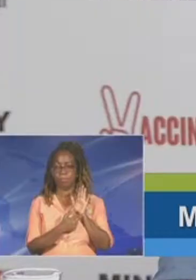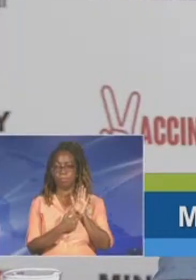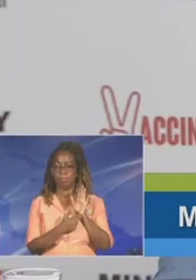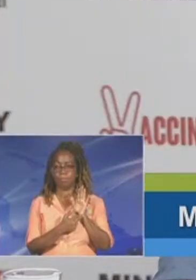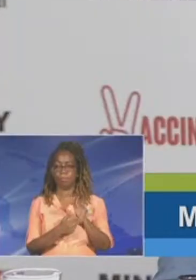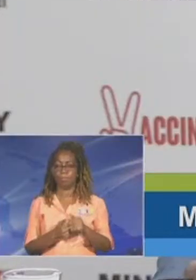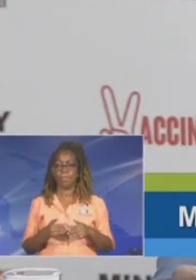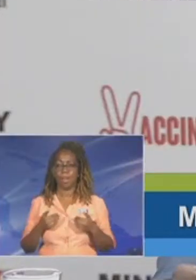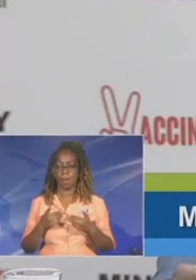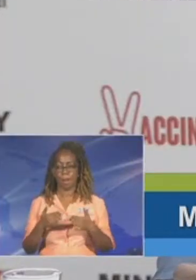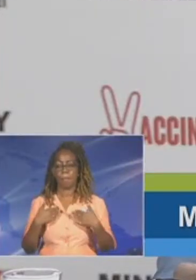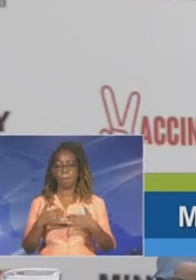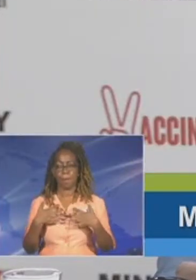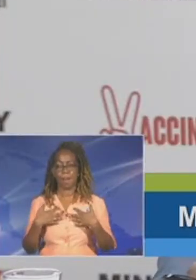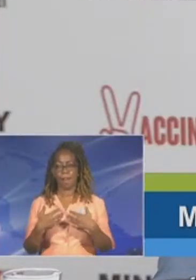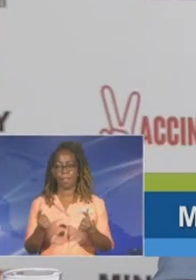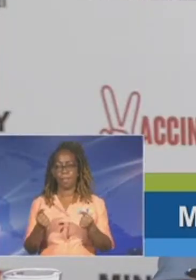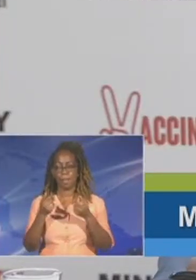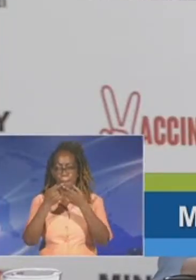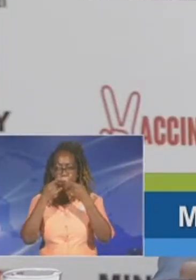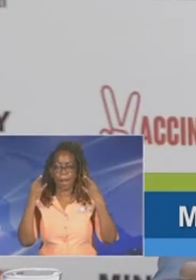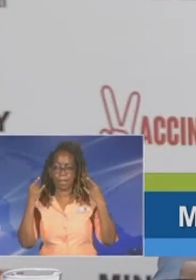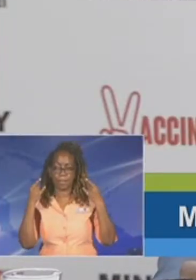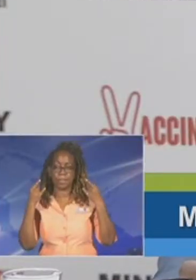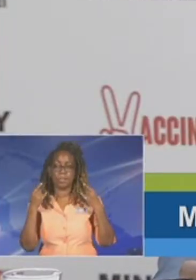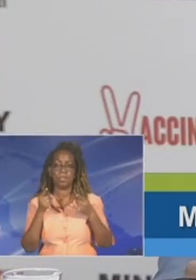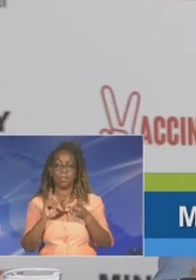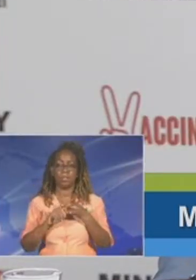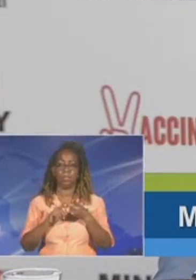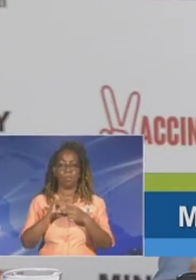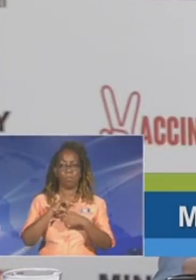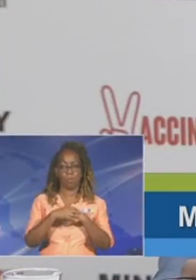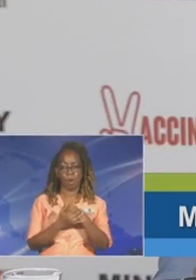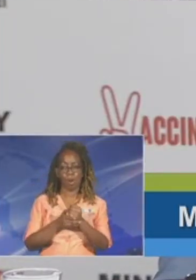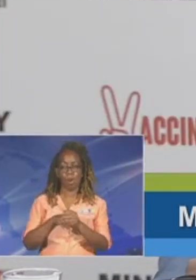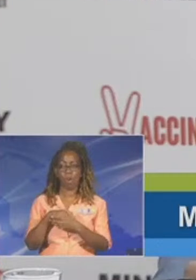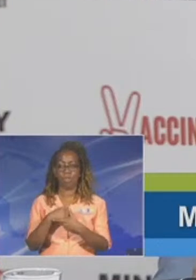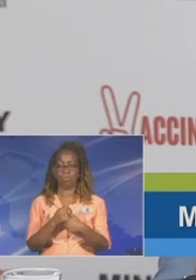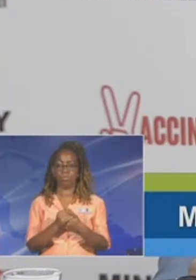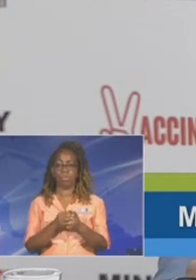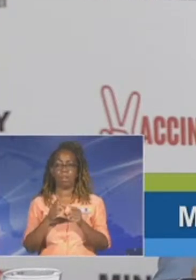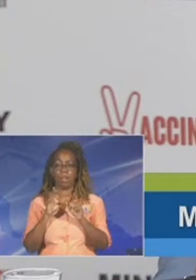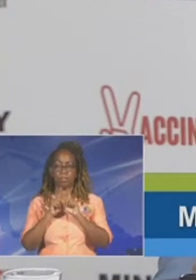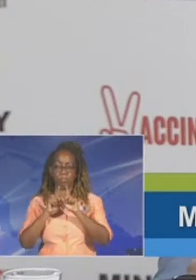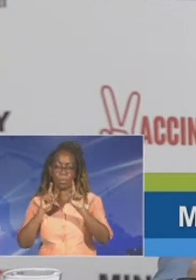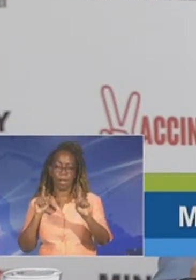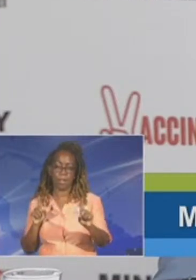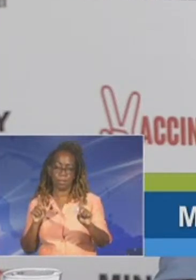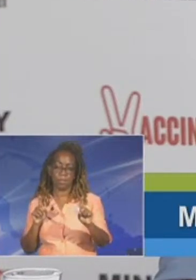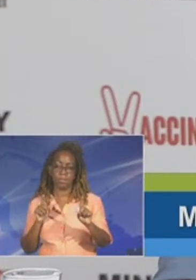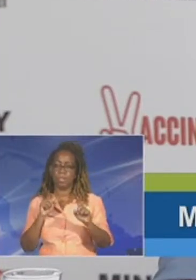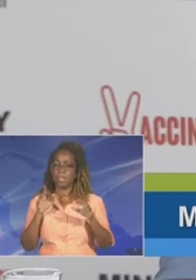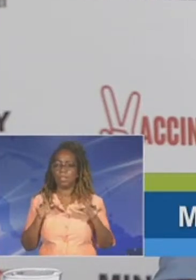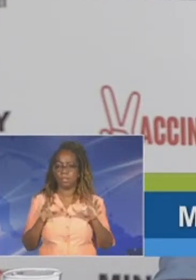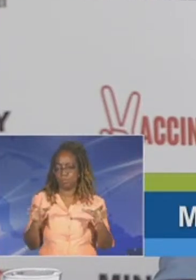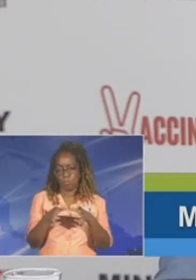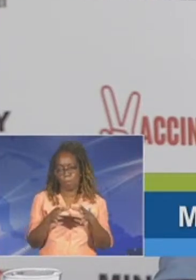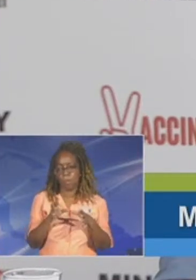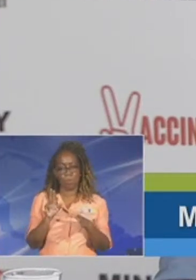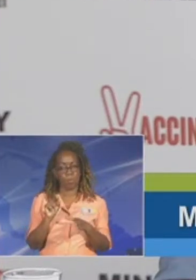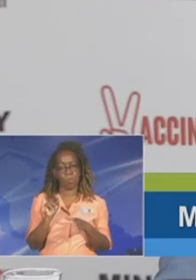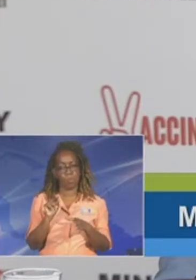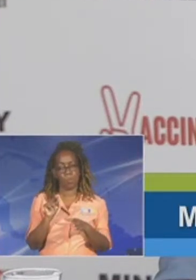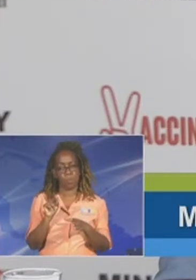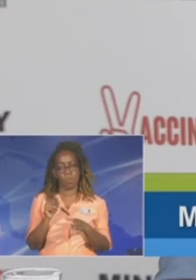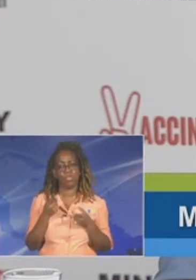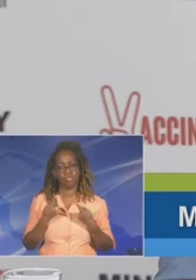regulations, including the wearing of your mask, the washing of your hands, and the watching of your distance, not crowding spaces, etc., as we work our